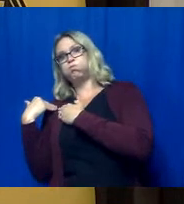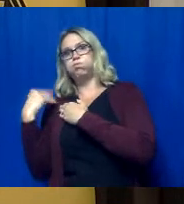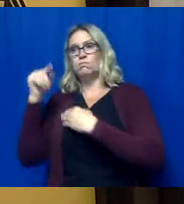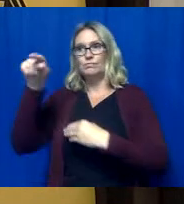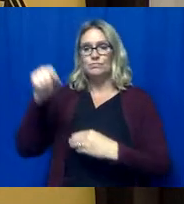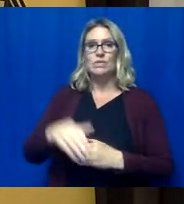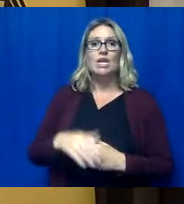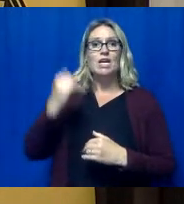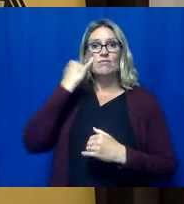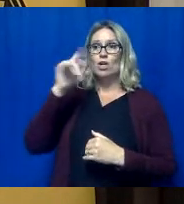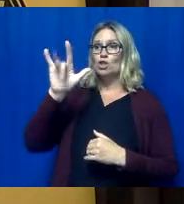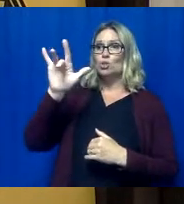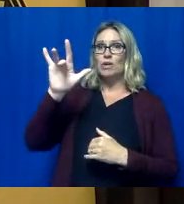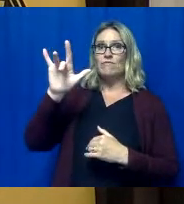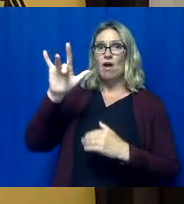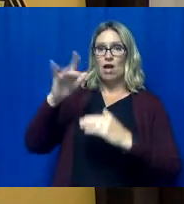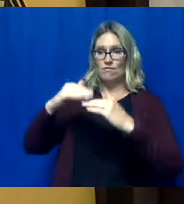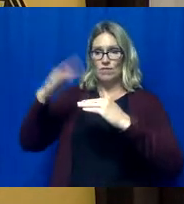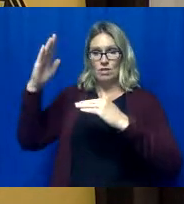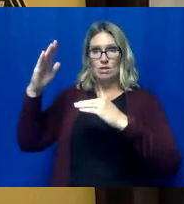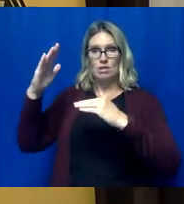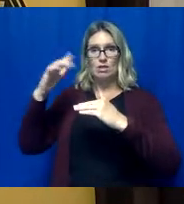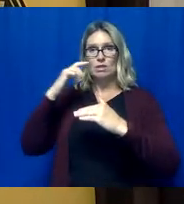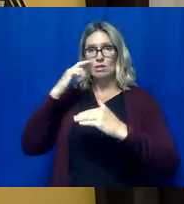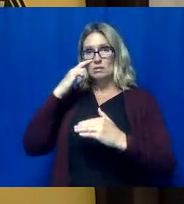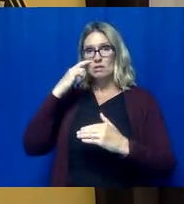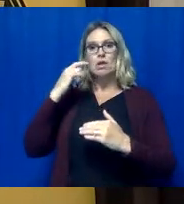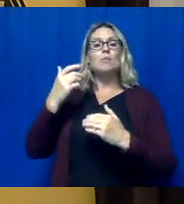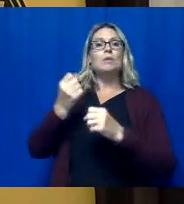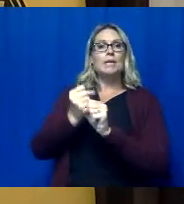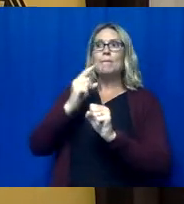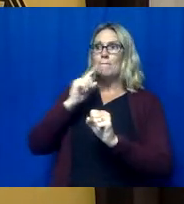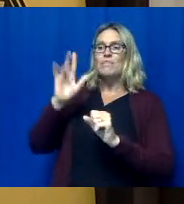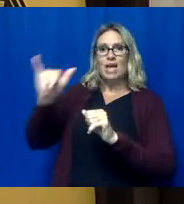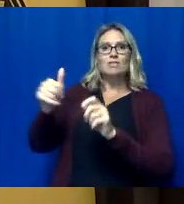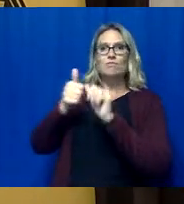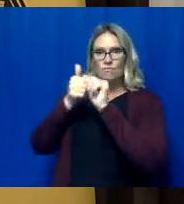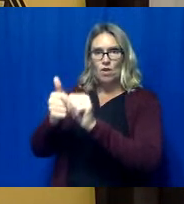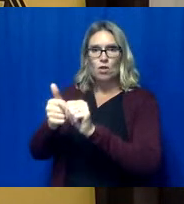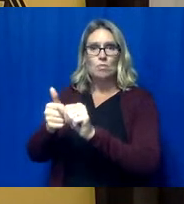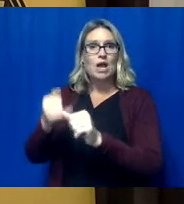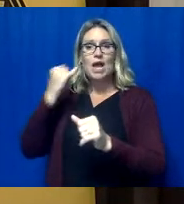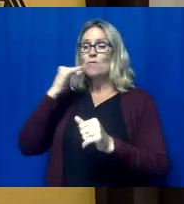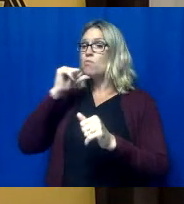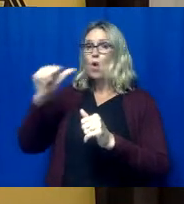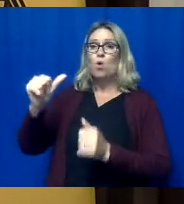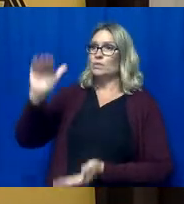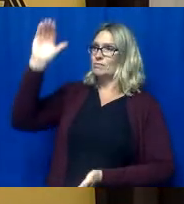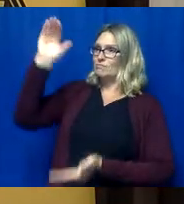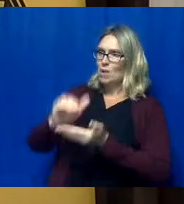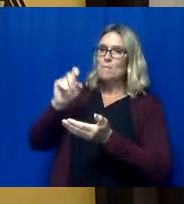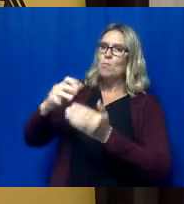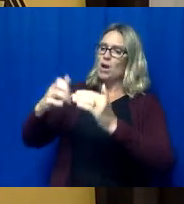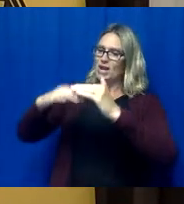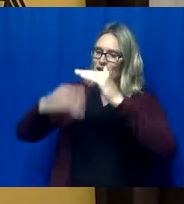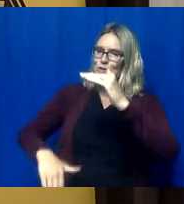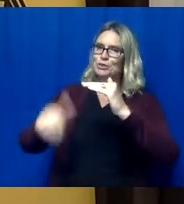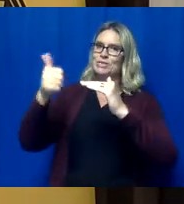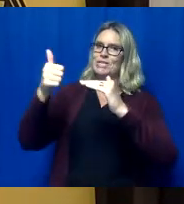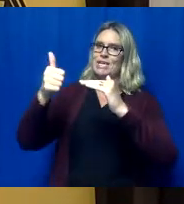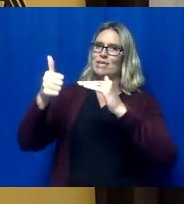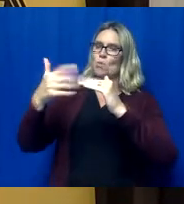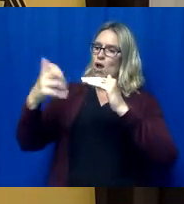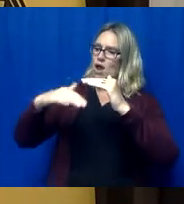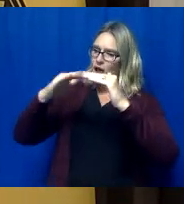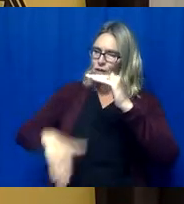25, the triggers that certainly to keep the mandatory order, but it doesn't get relaxed until we get below 10 and we're stabilized below 10. So